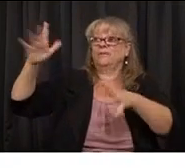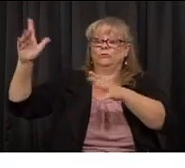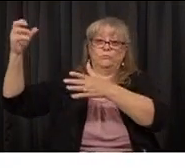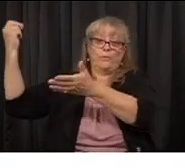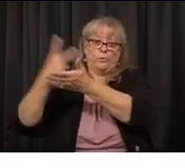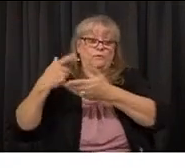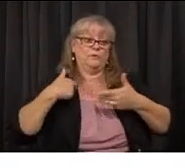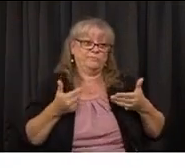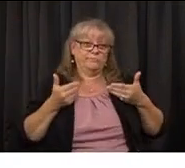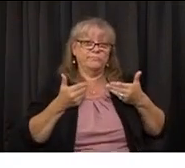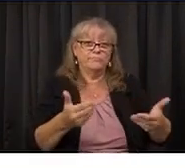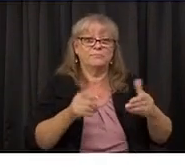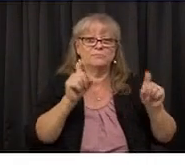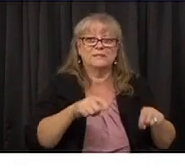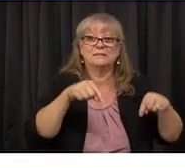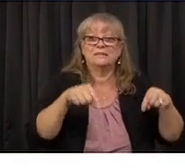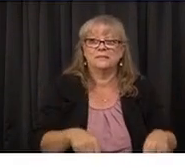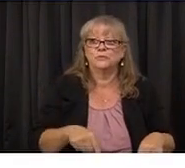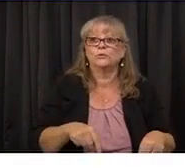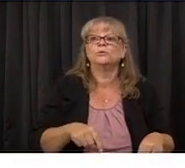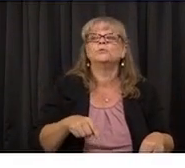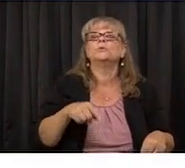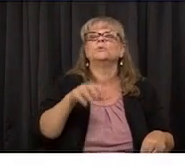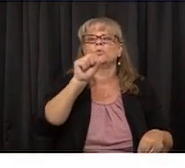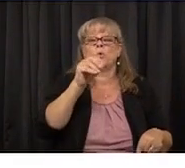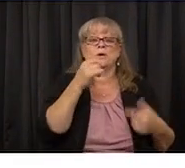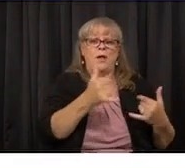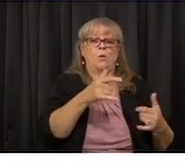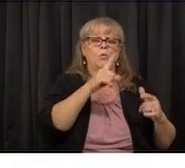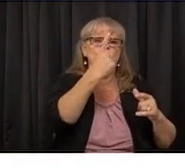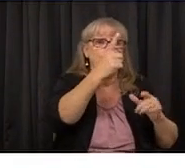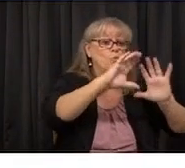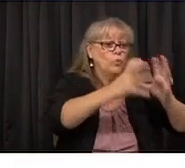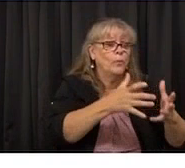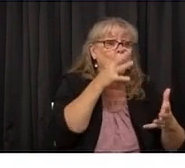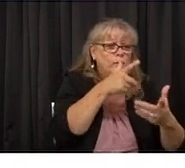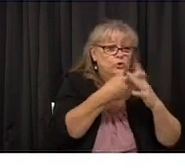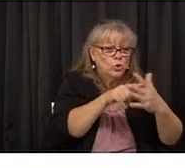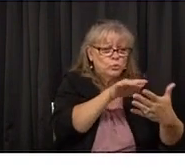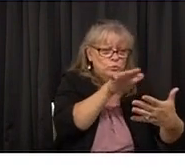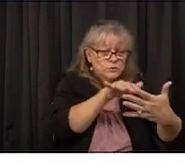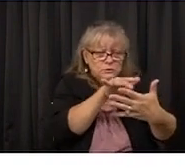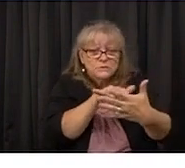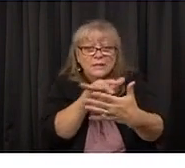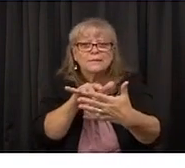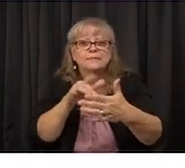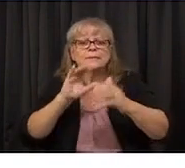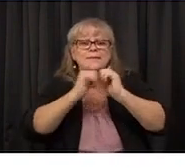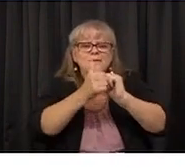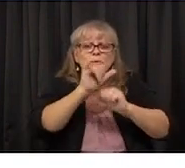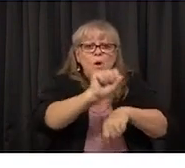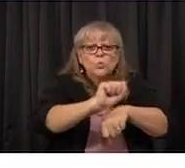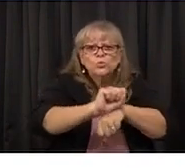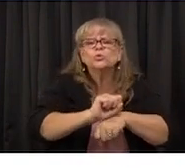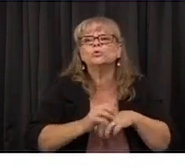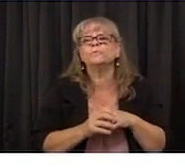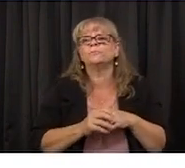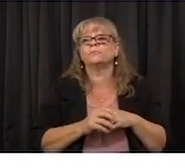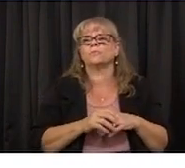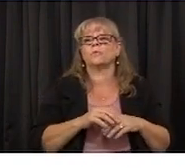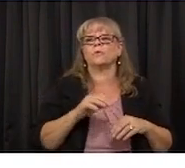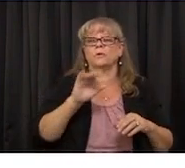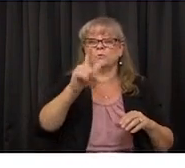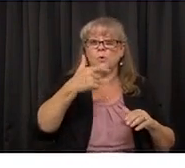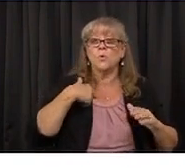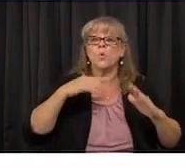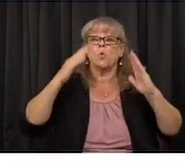is validated. Studies will be conducted. We're hopeful. Of course, until you validate it, you never know for sure whether a technology will